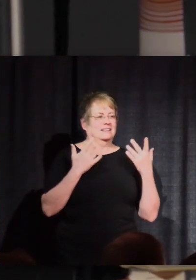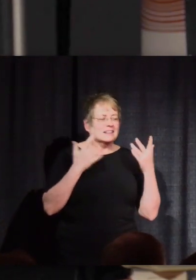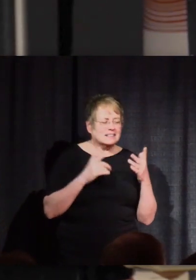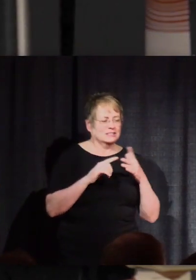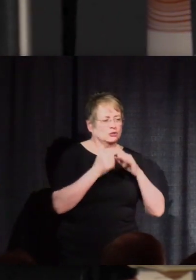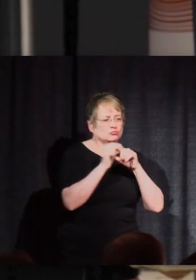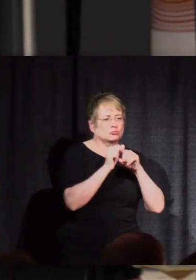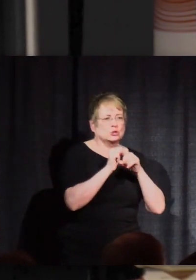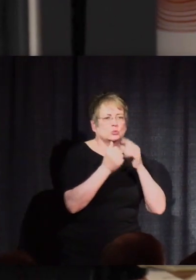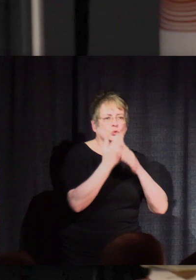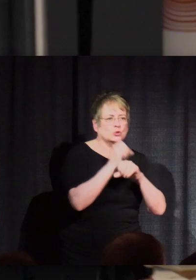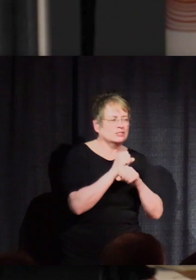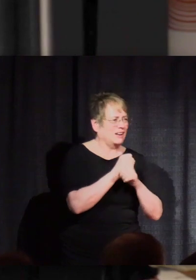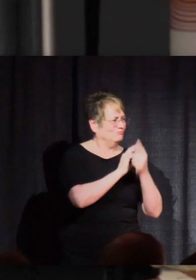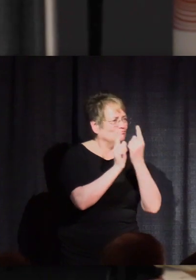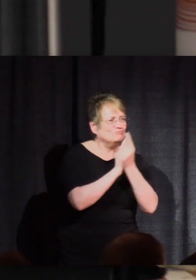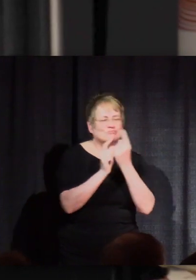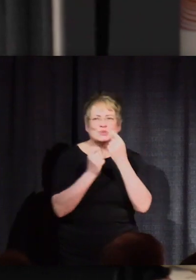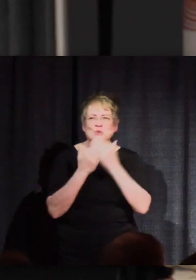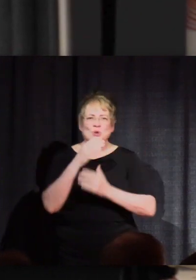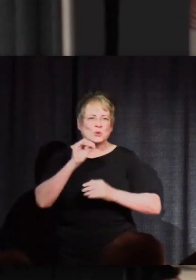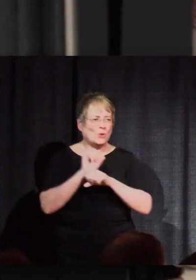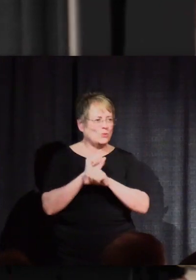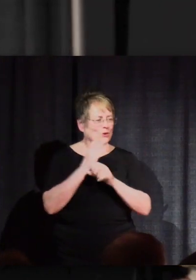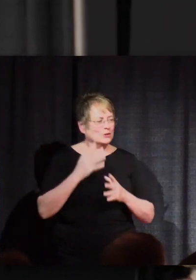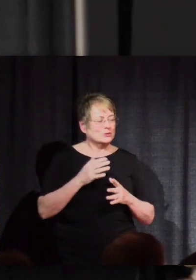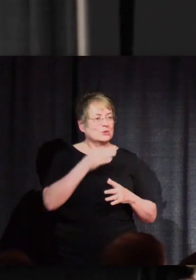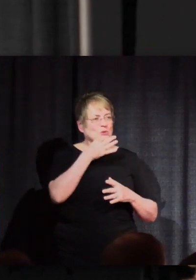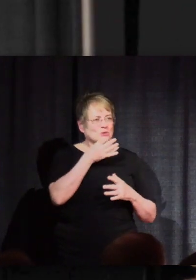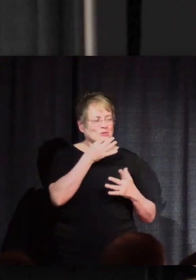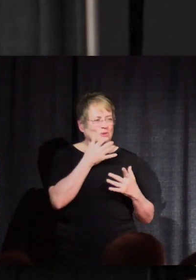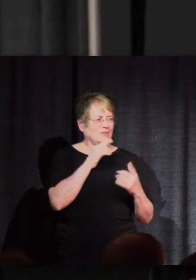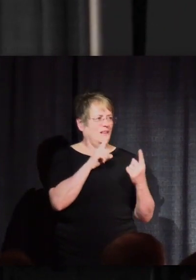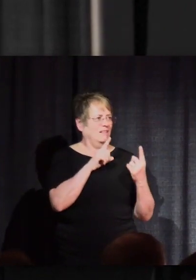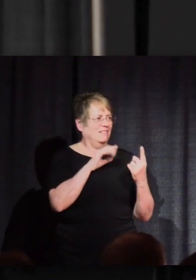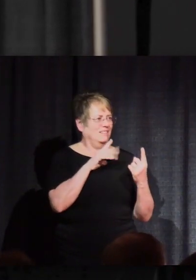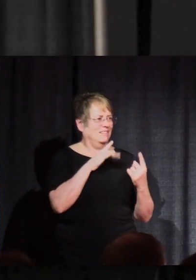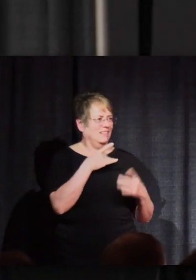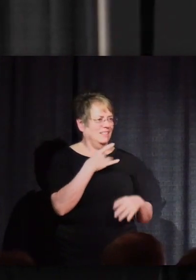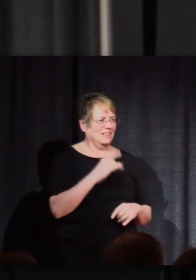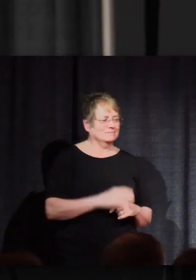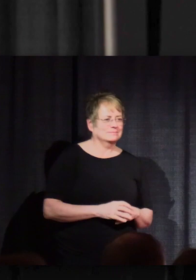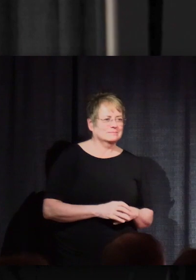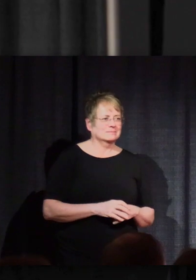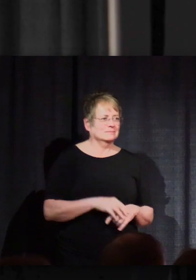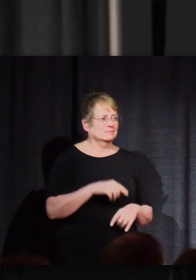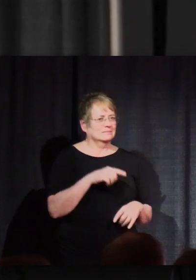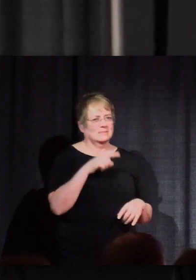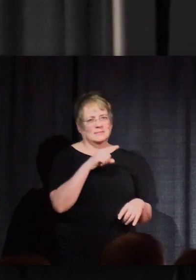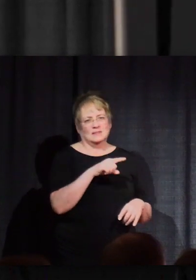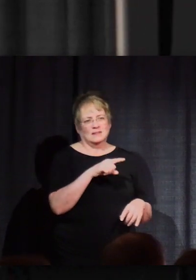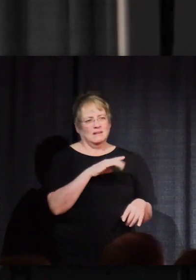this new position, making friends with my new coworkers, and soon started to catch feelings for one. And he